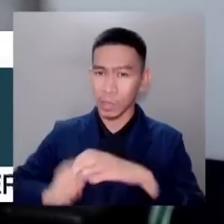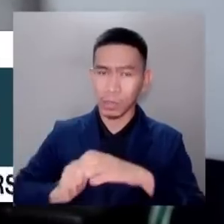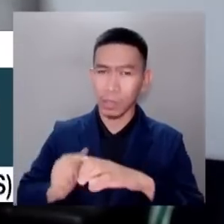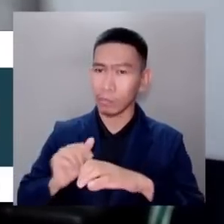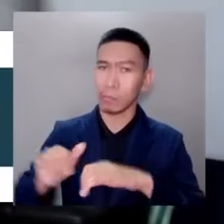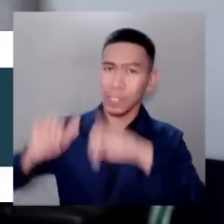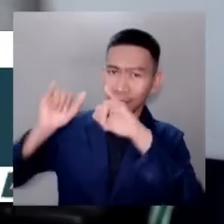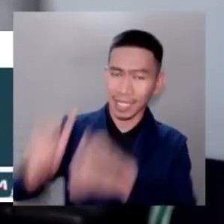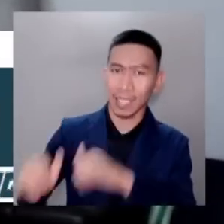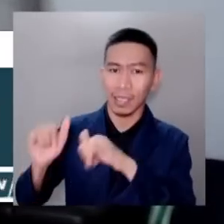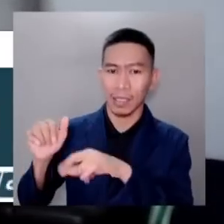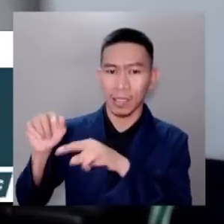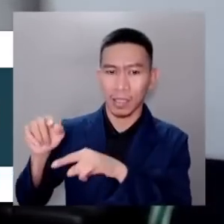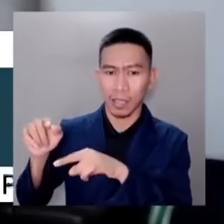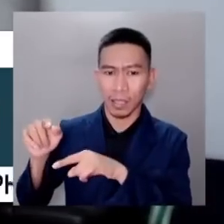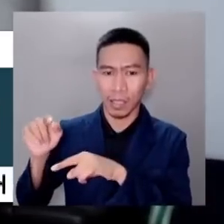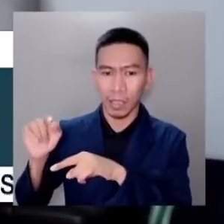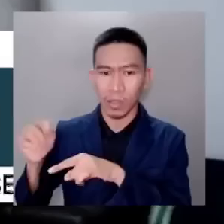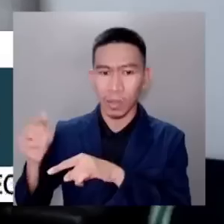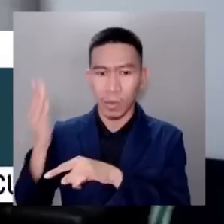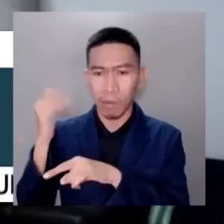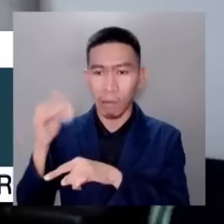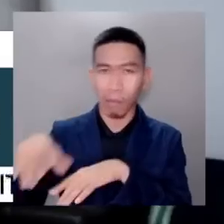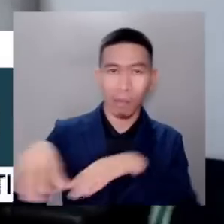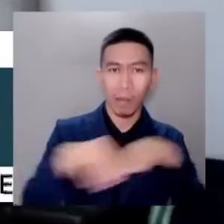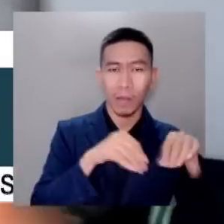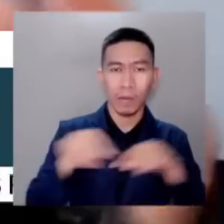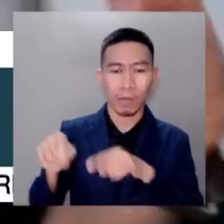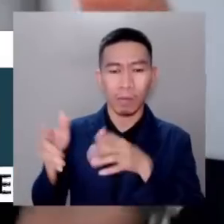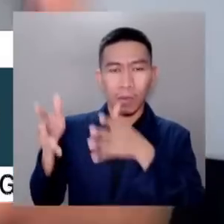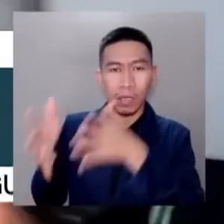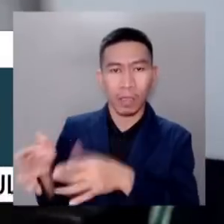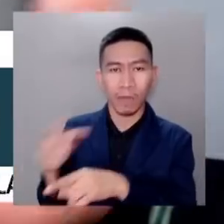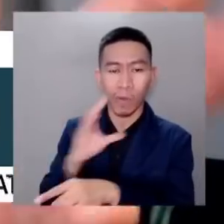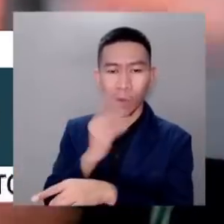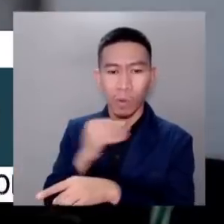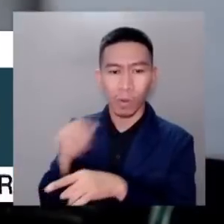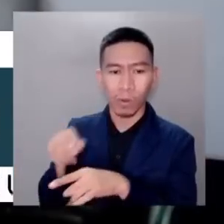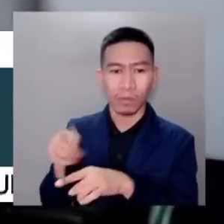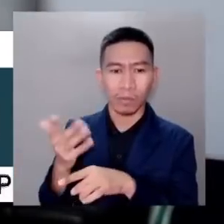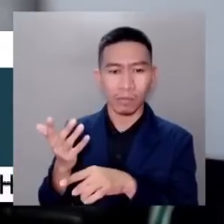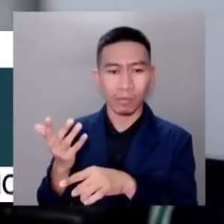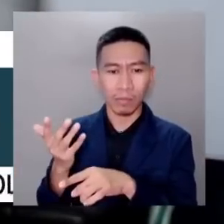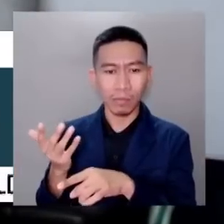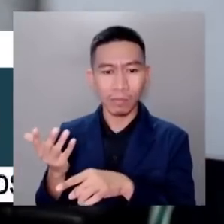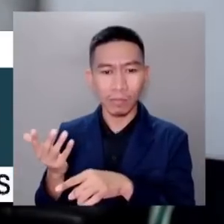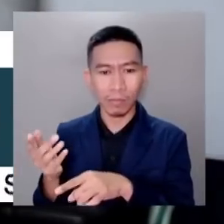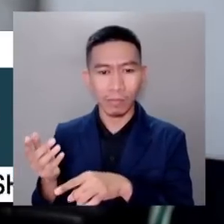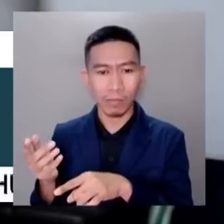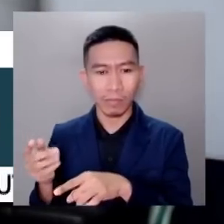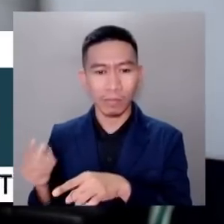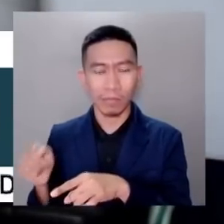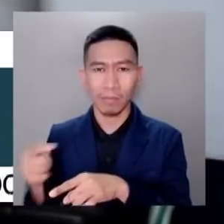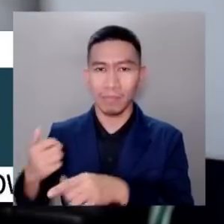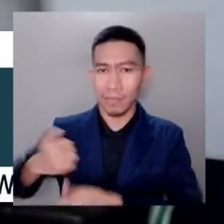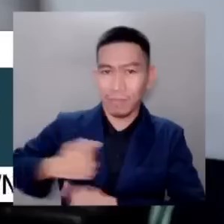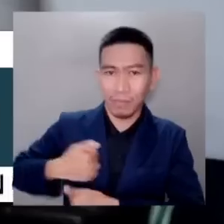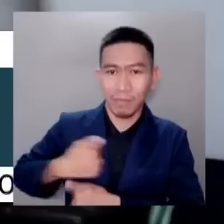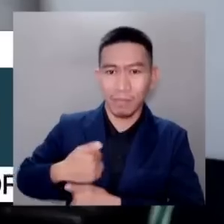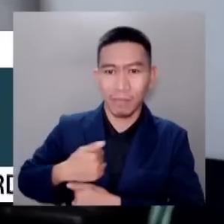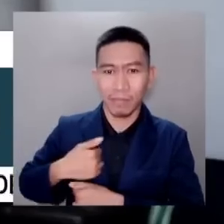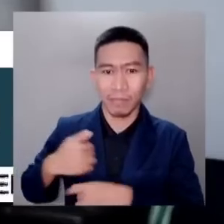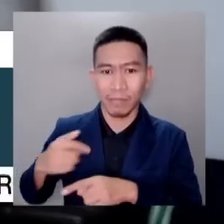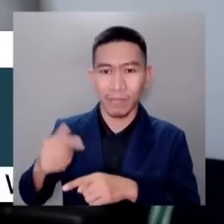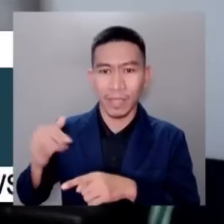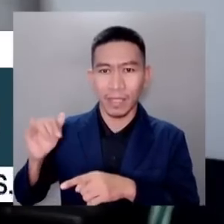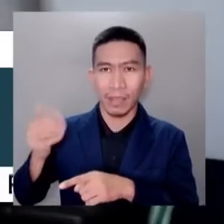you do leave, the only people who would have been left there would have been the forces of the military. At that point, it